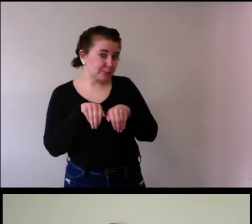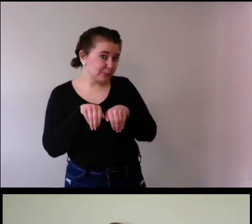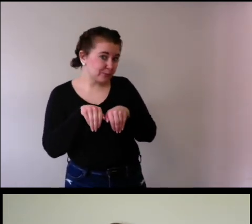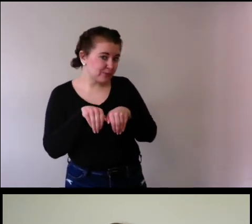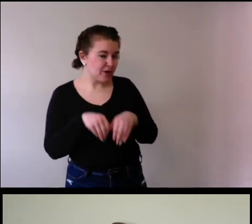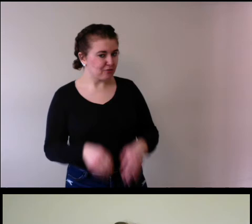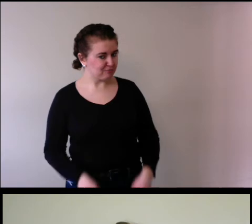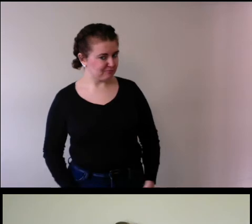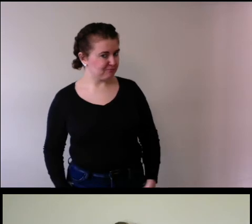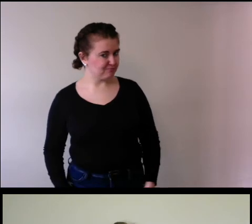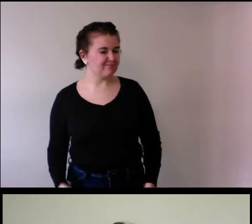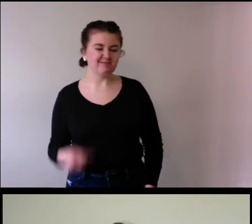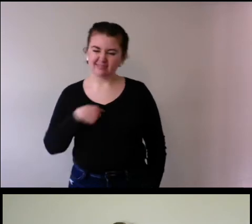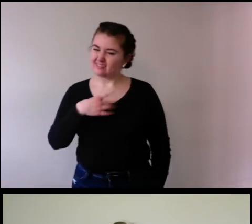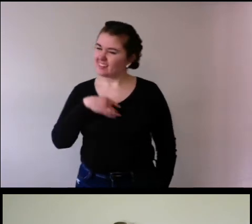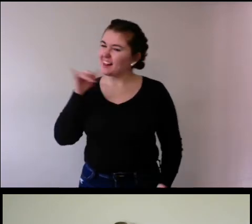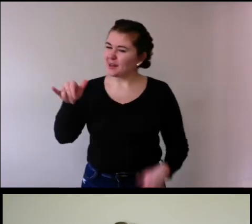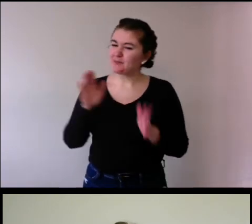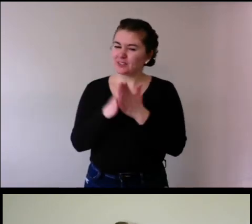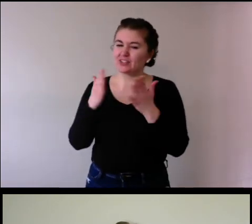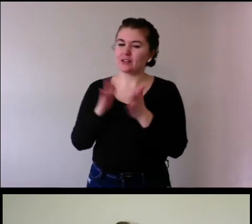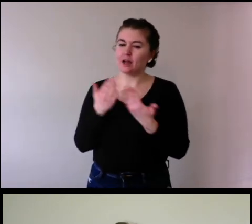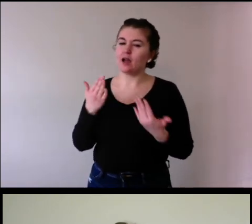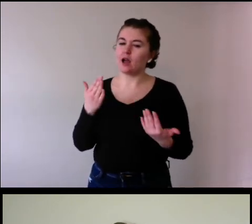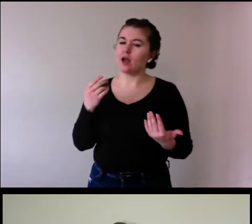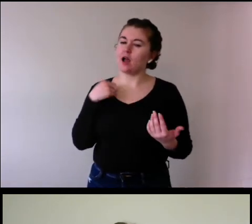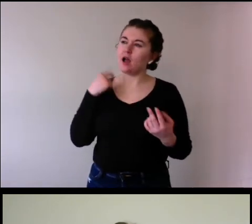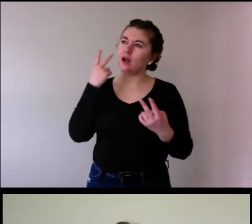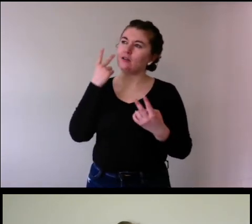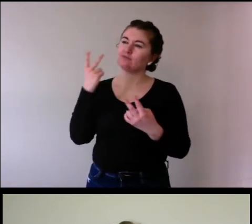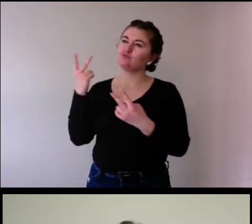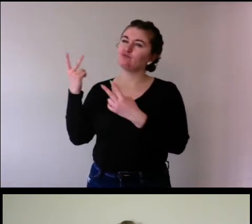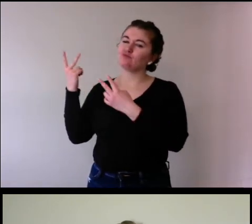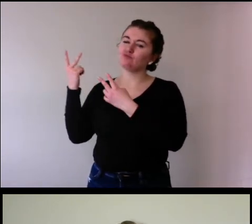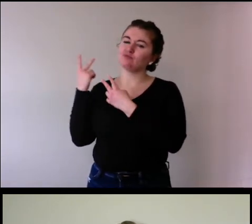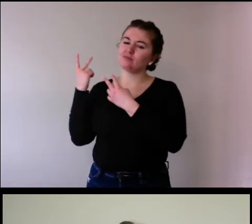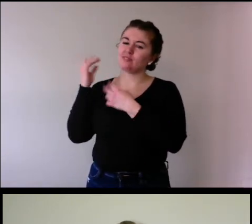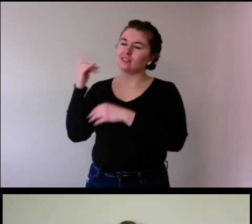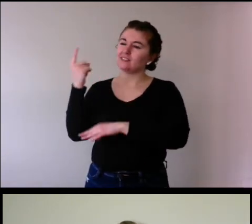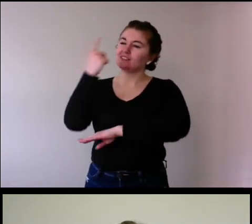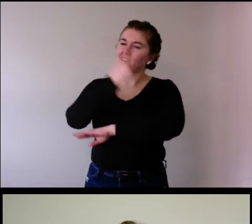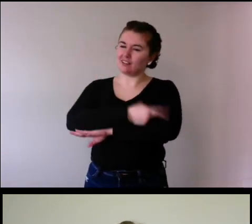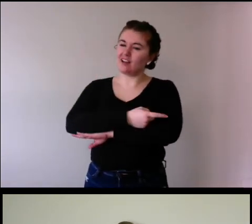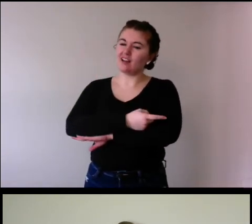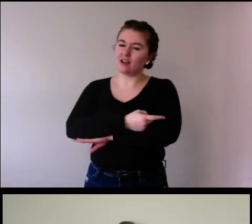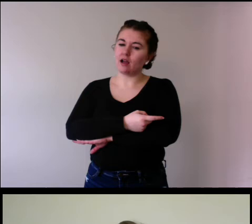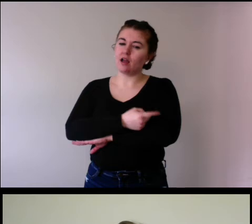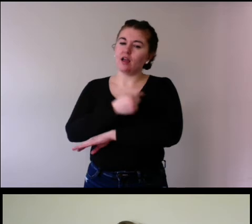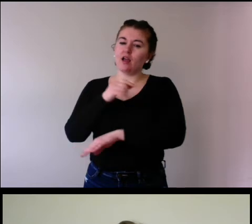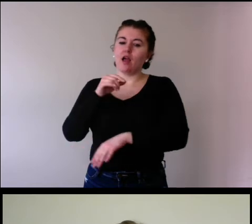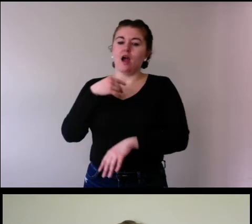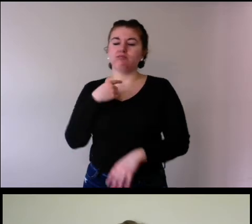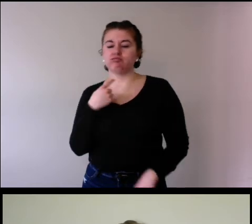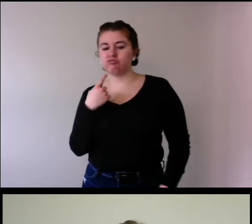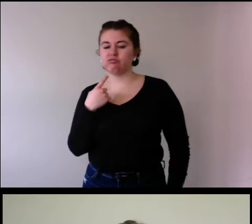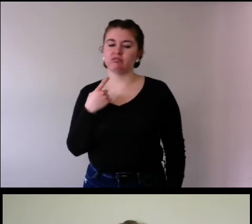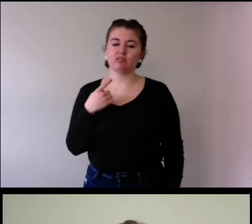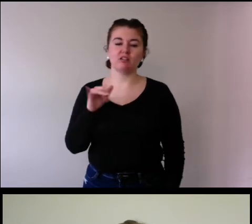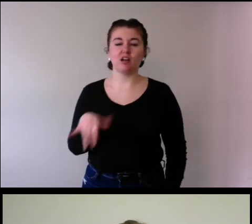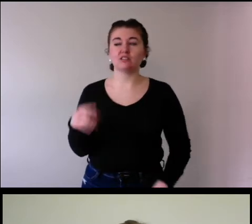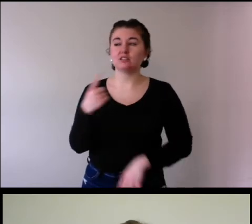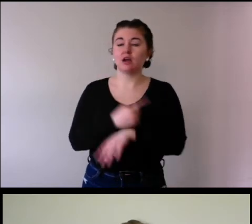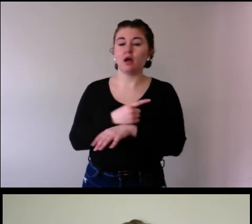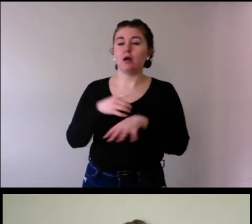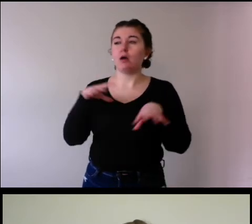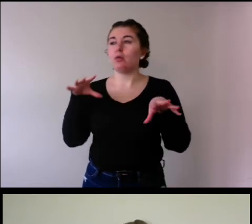I like that book because it makes me remember that on those gray days that we have sometimes in